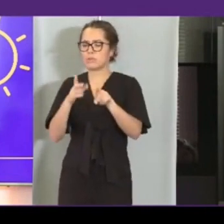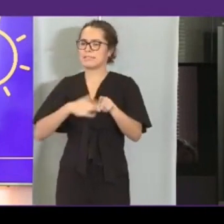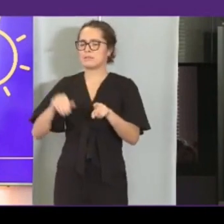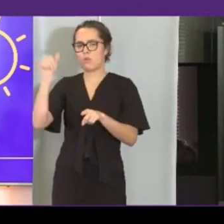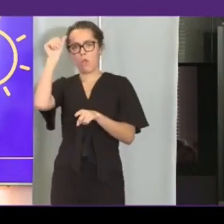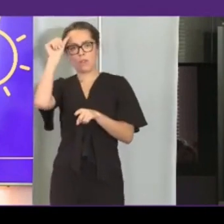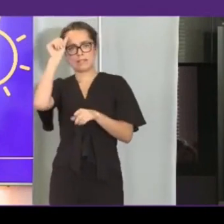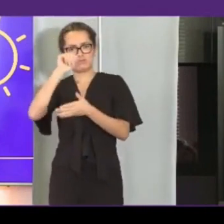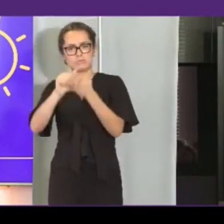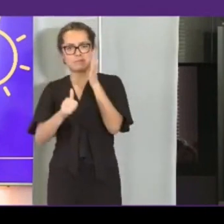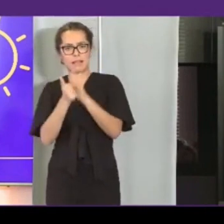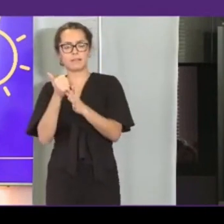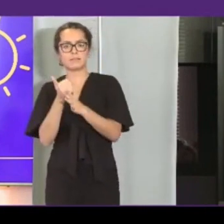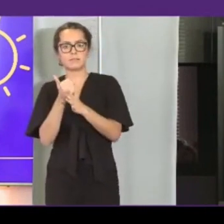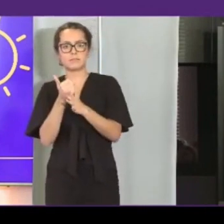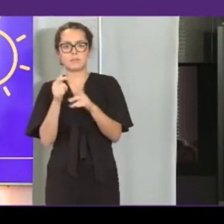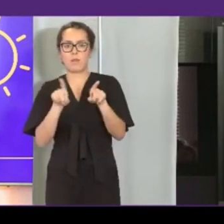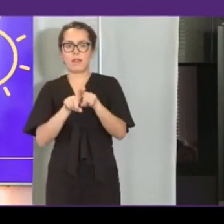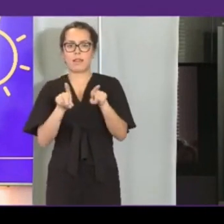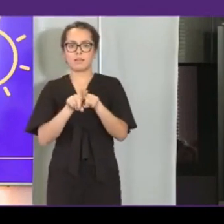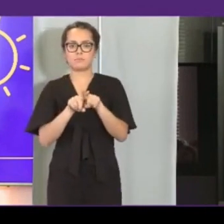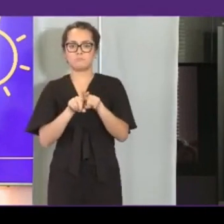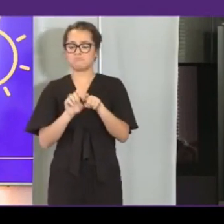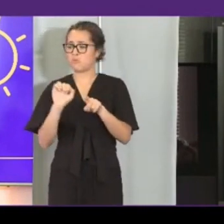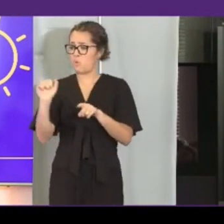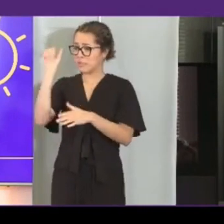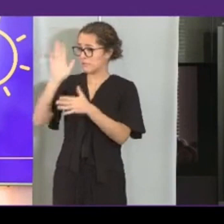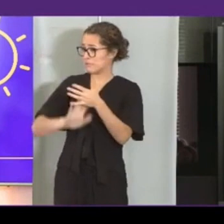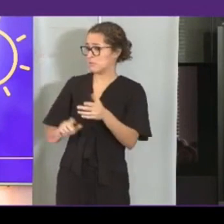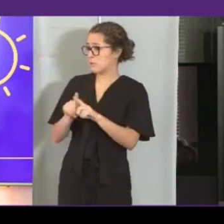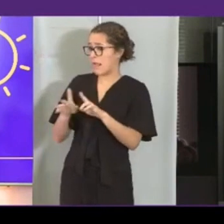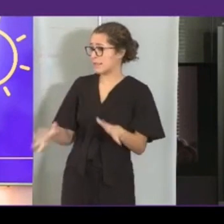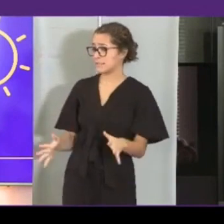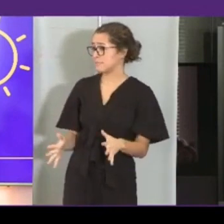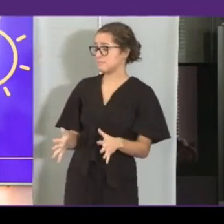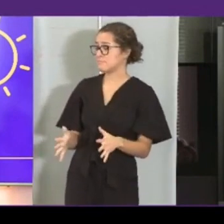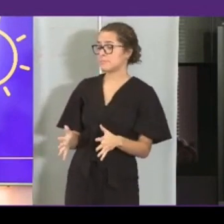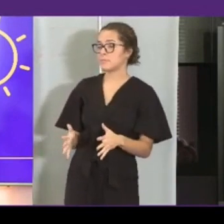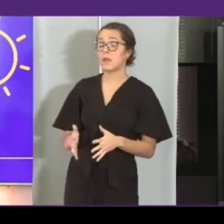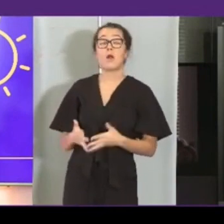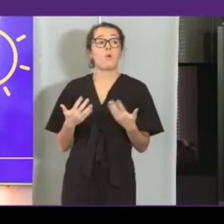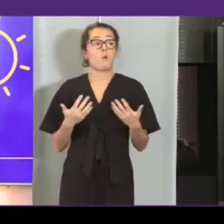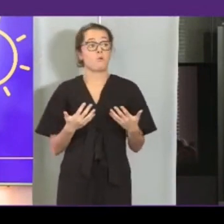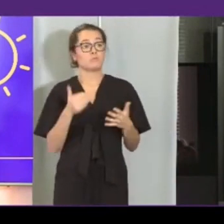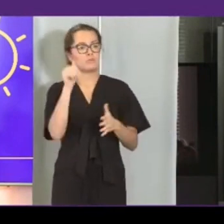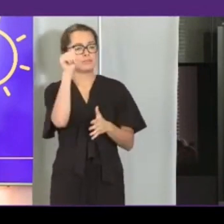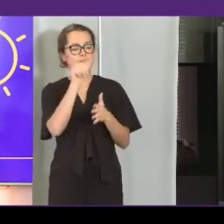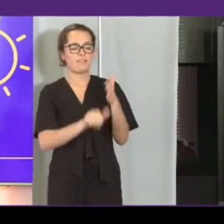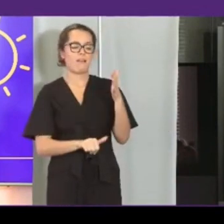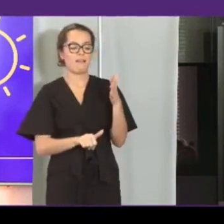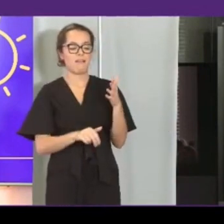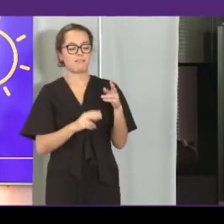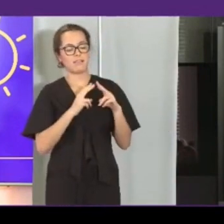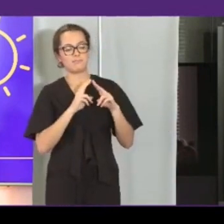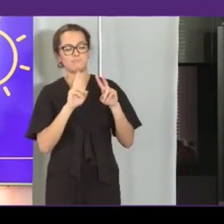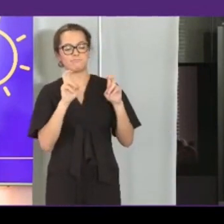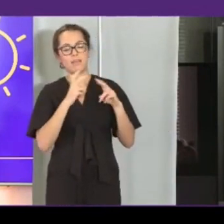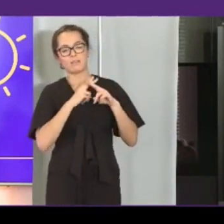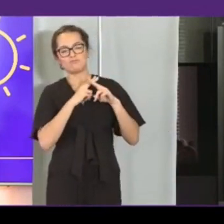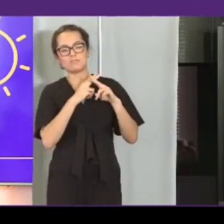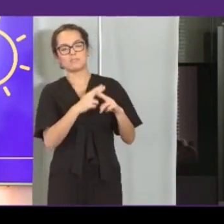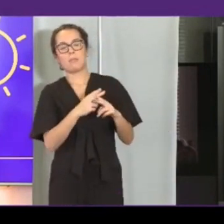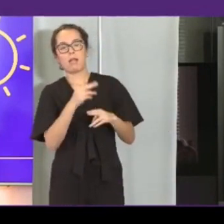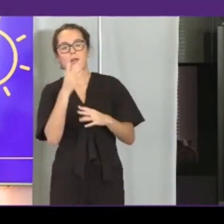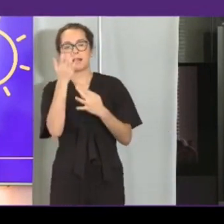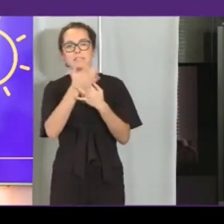So what's been your experience with that, and how's that taken off? Yeah, so it started as what you might call a traditional accessibility empathy lab